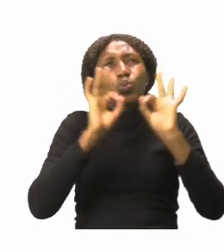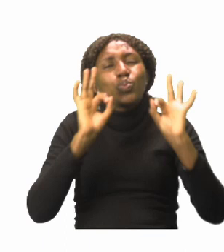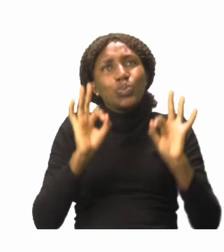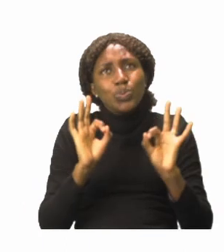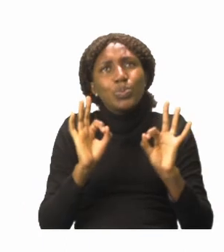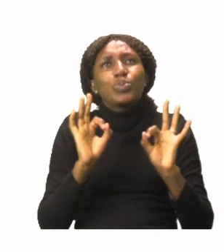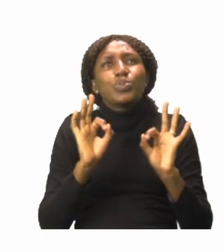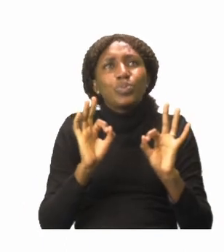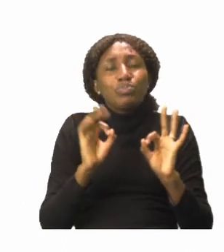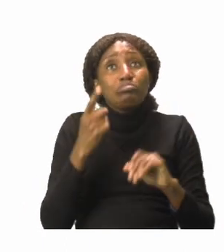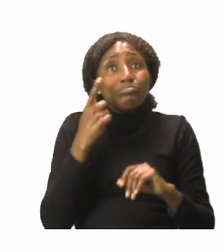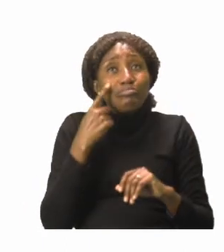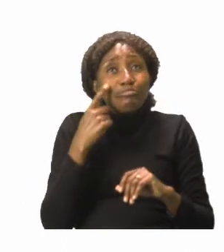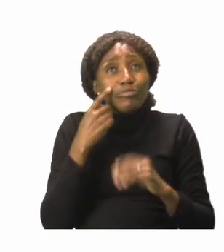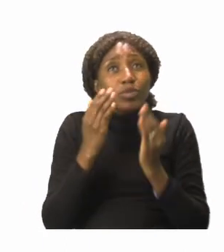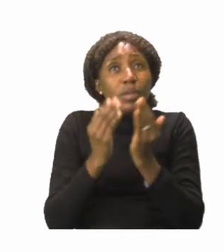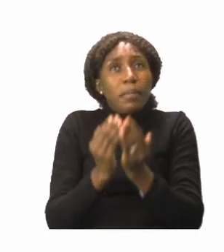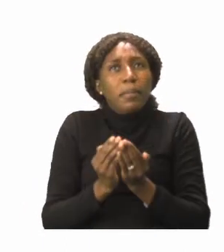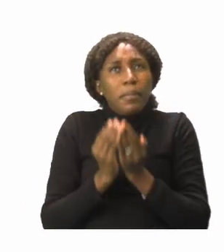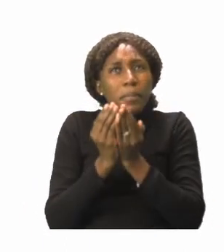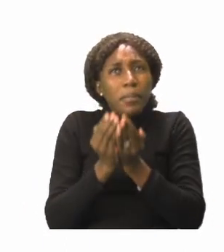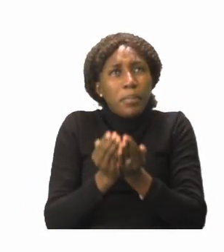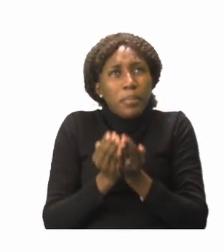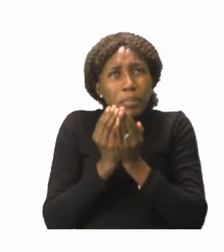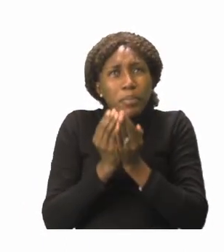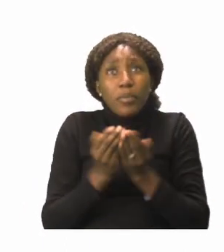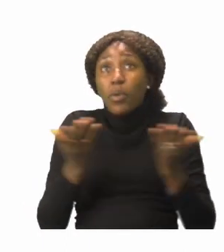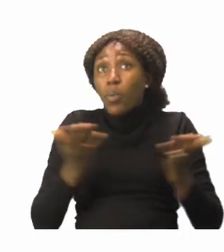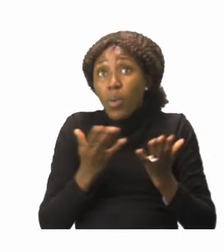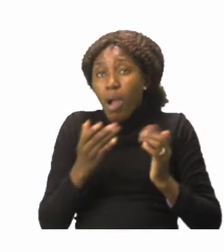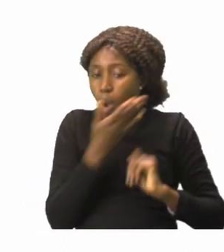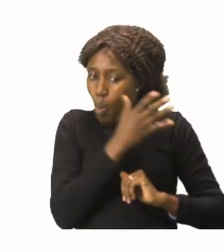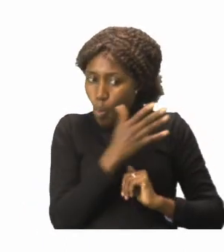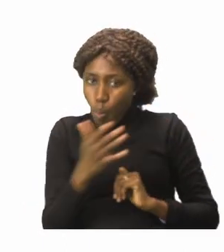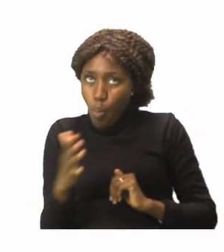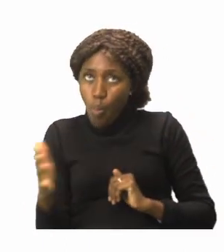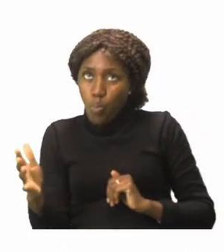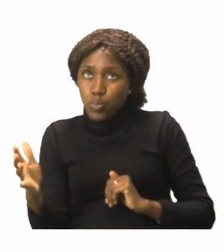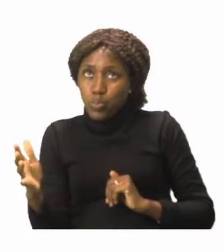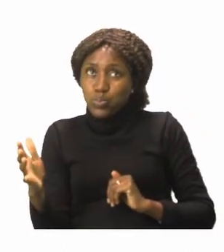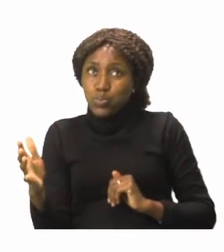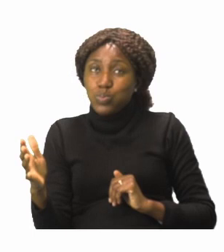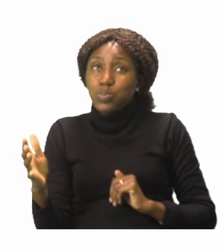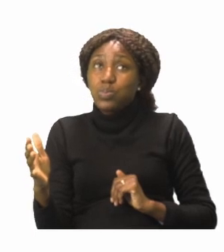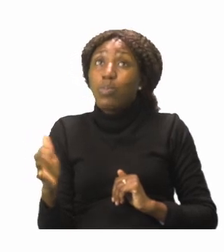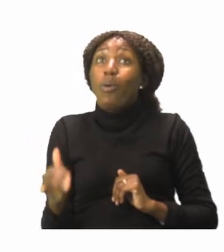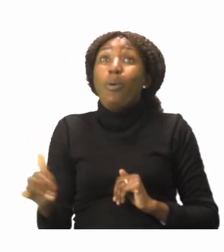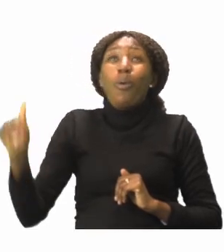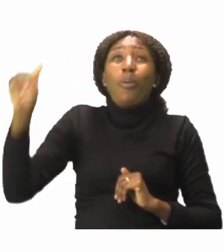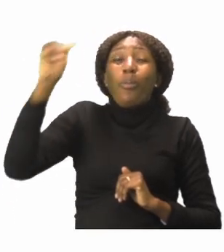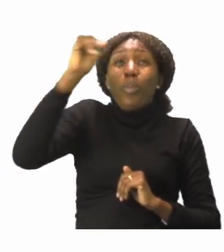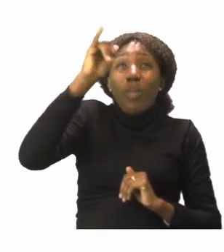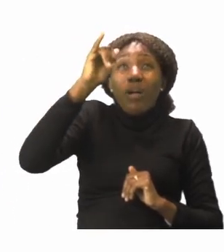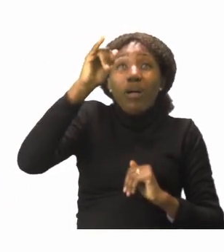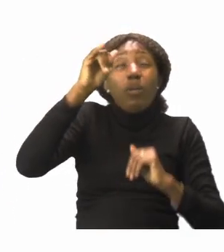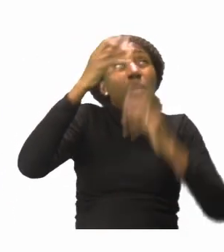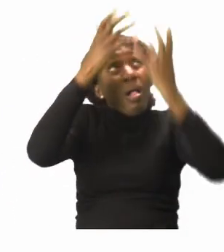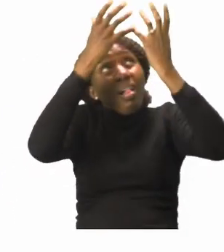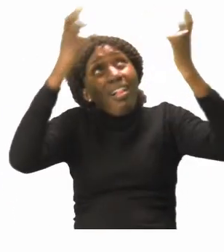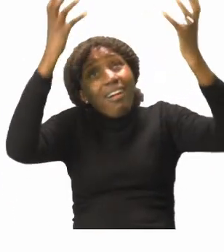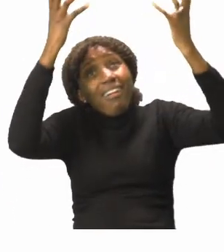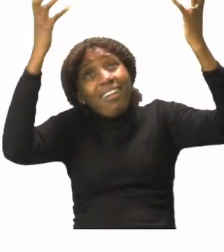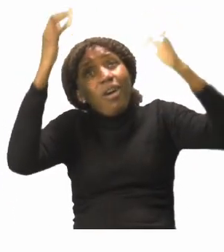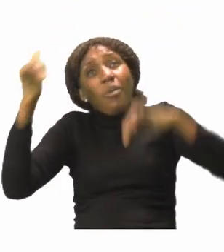our boat is going to have to travel in water. Our aeroplane will travel in